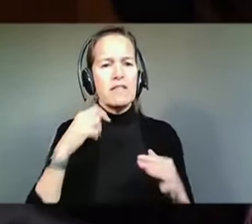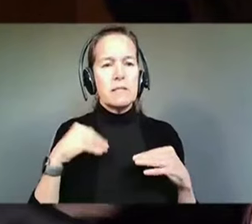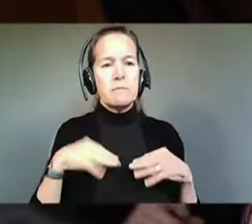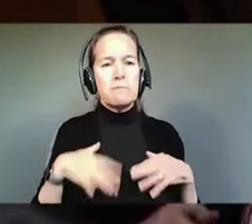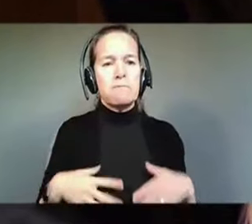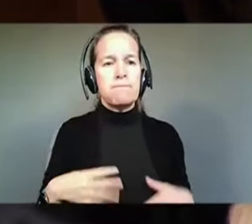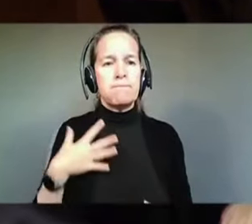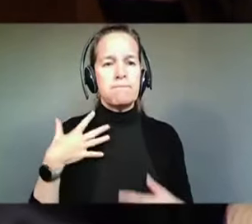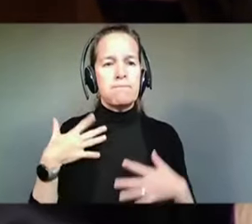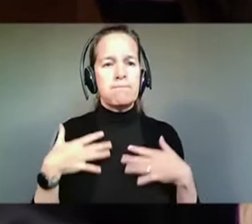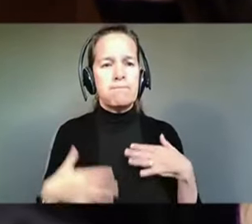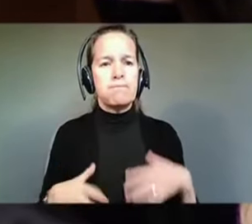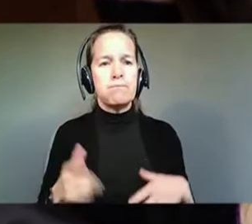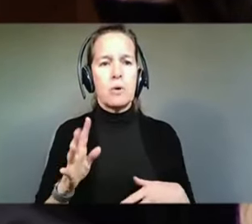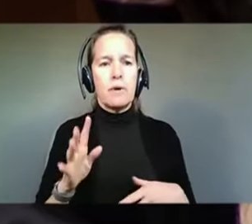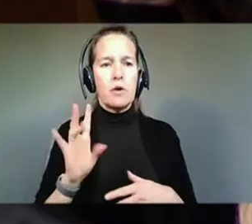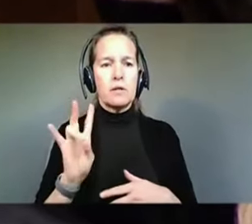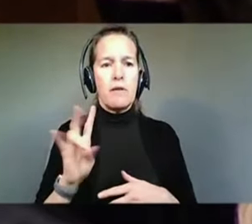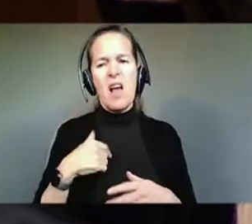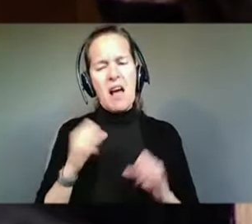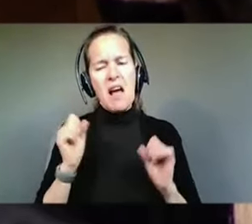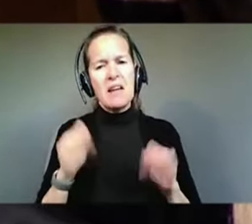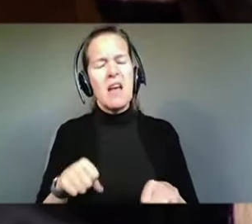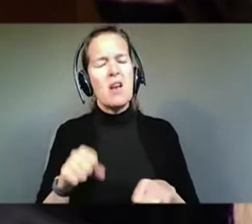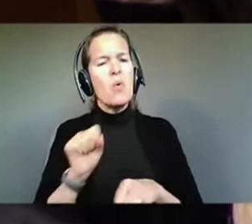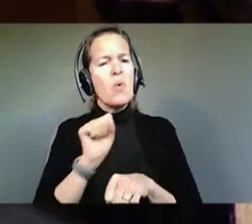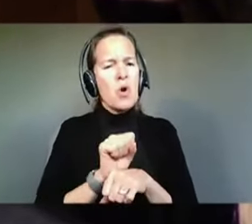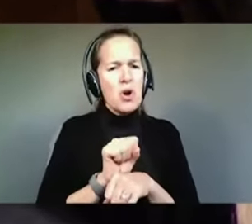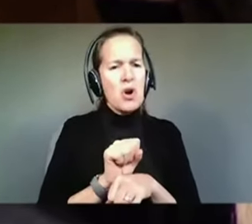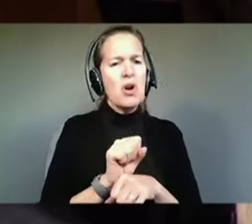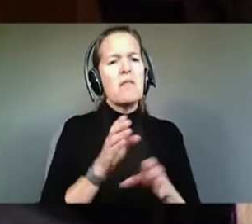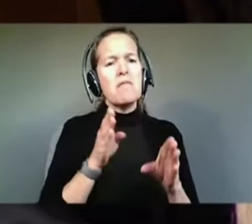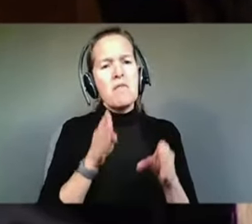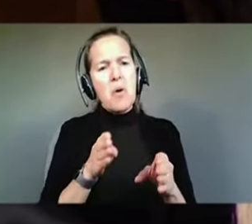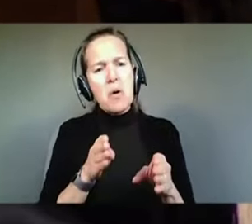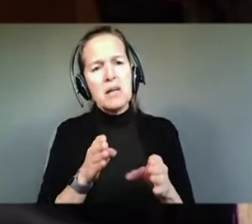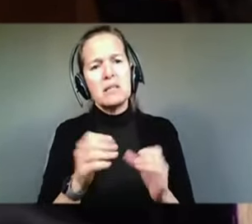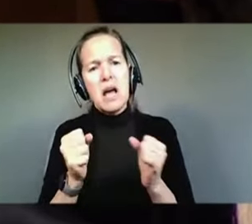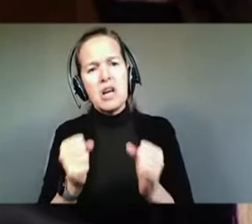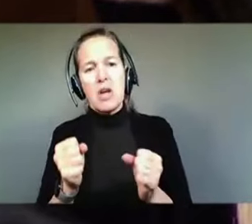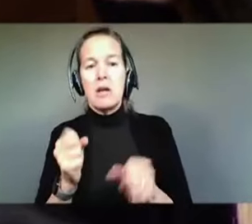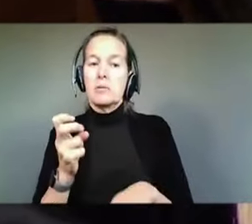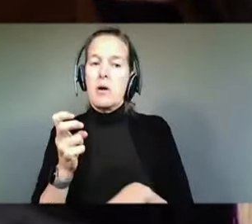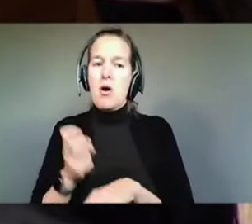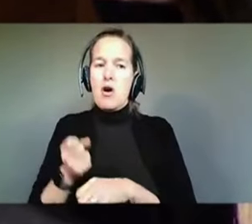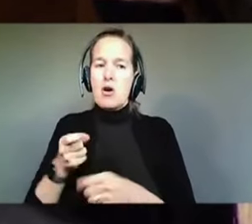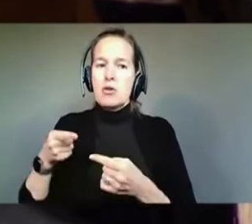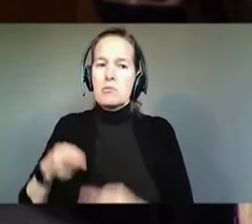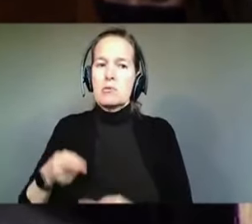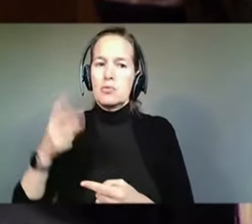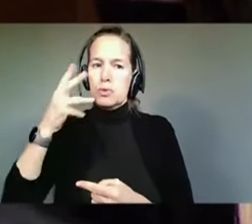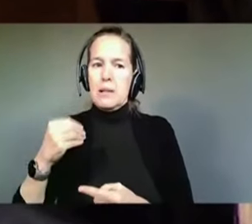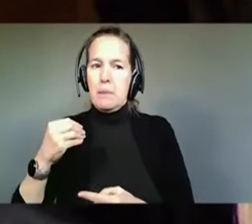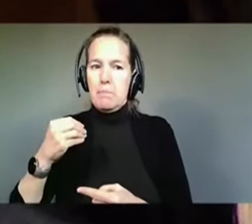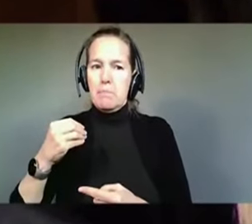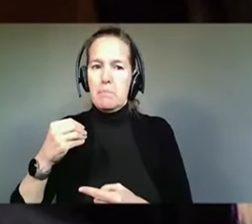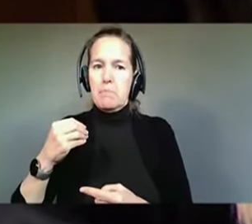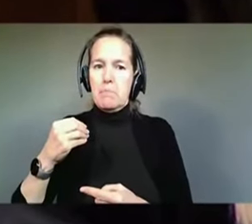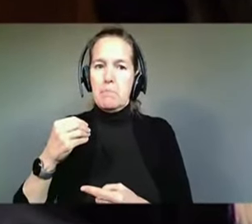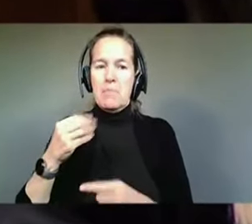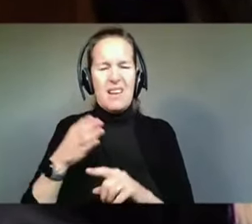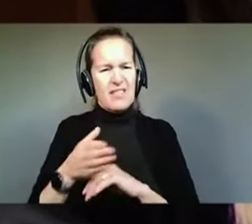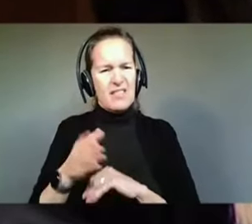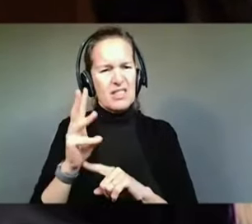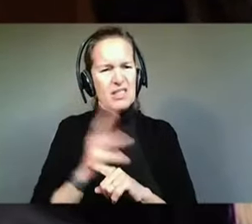And I can work, I can focus, I can exercise. It's harder to sleep. After 6 months and it not going away, I